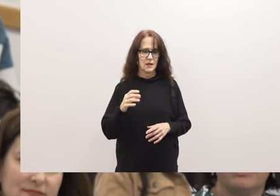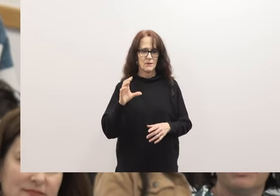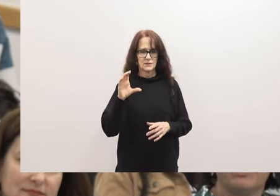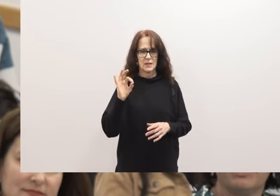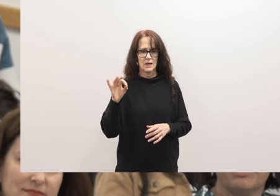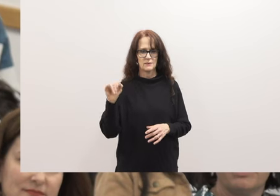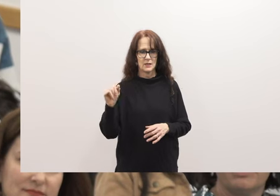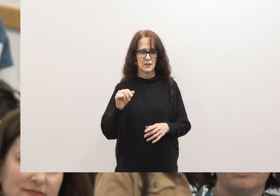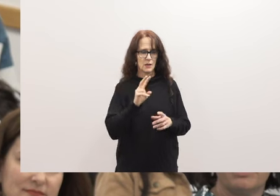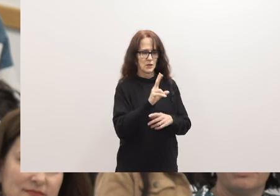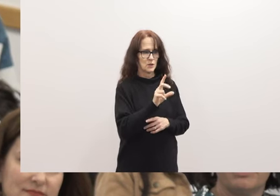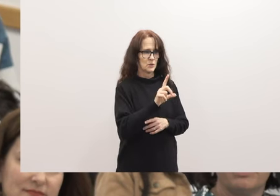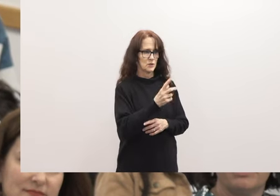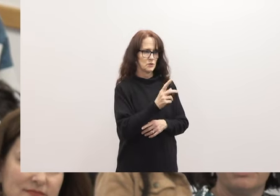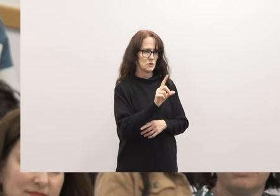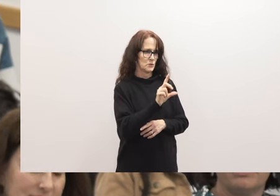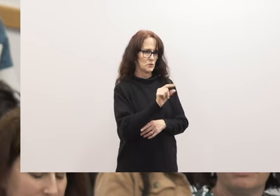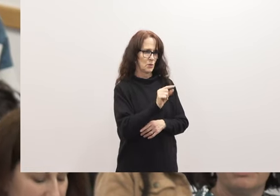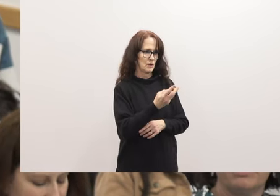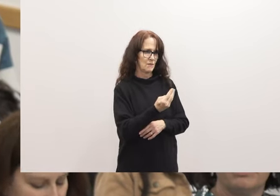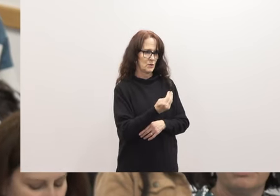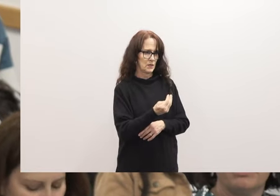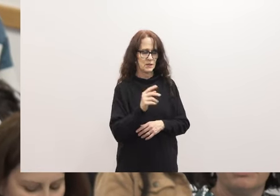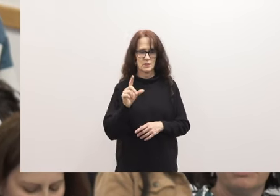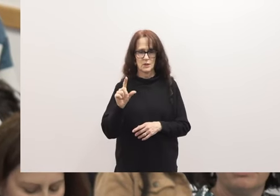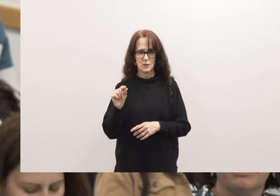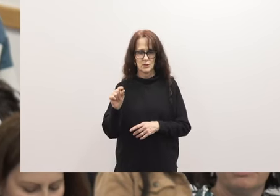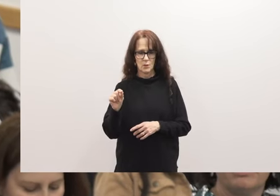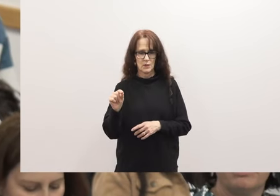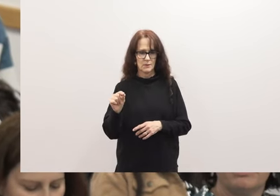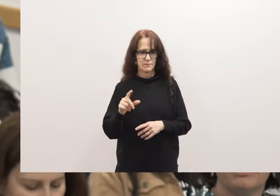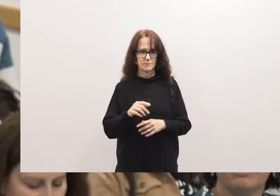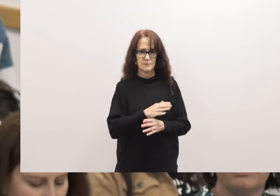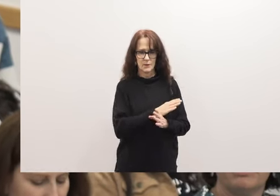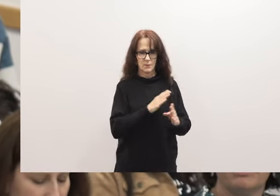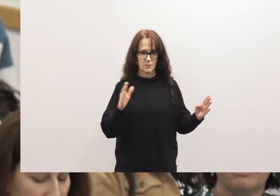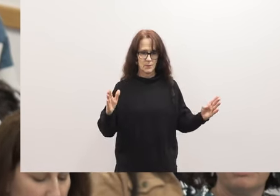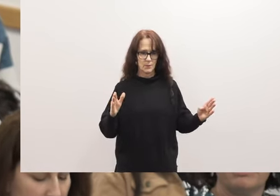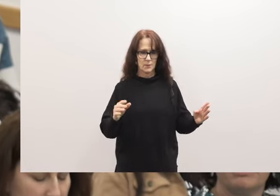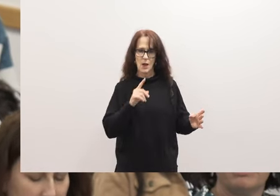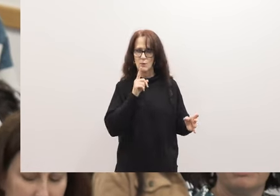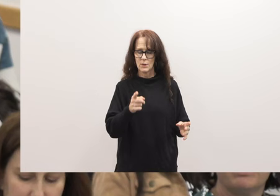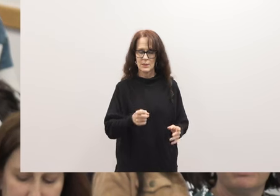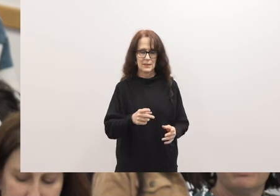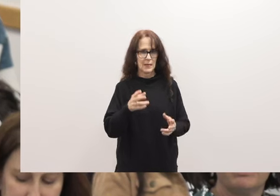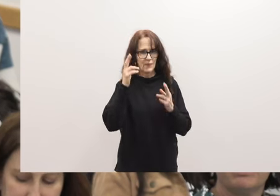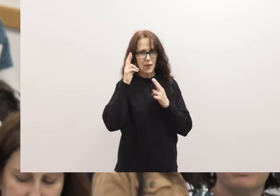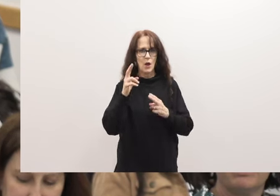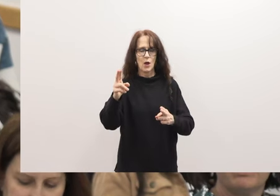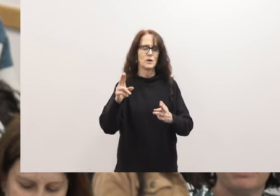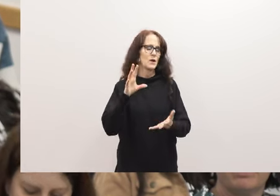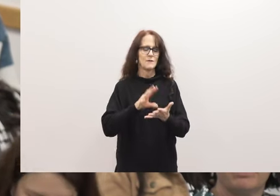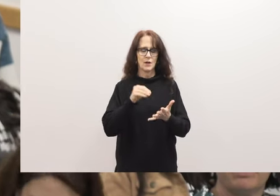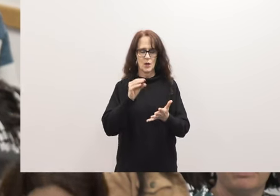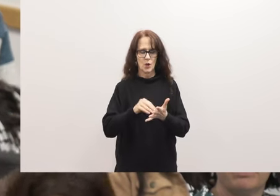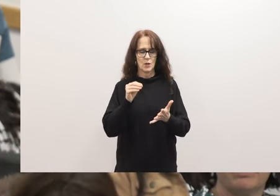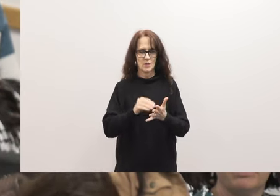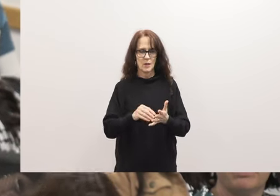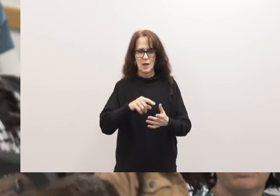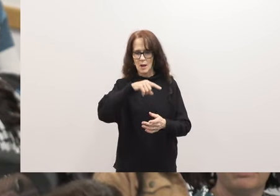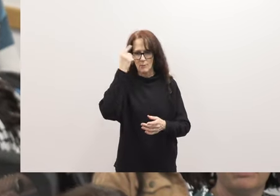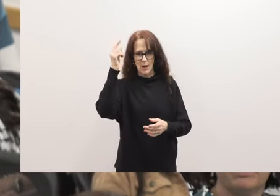to 2020. During those years, I had the great privilege of really learning from CFJ's youth, Black and Brown